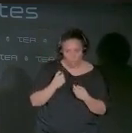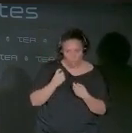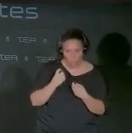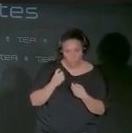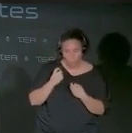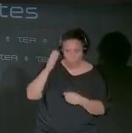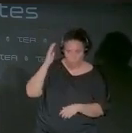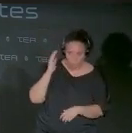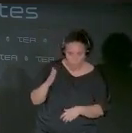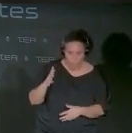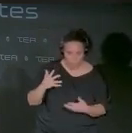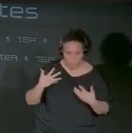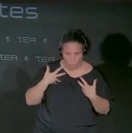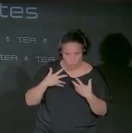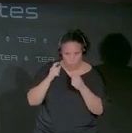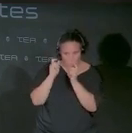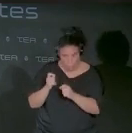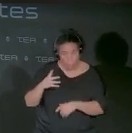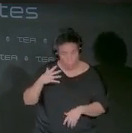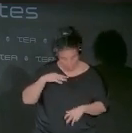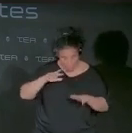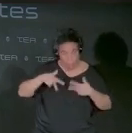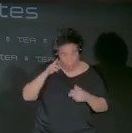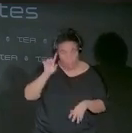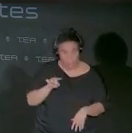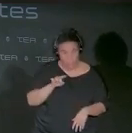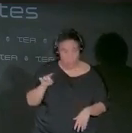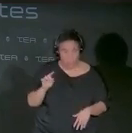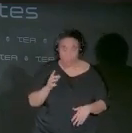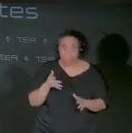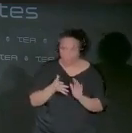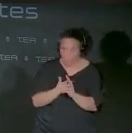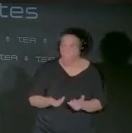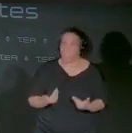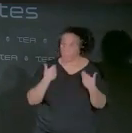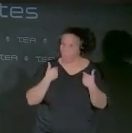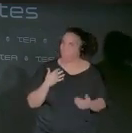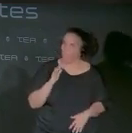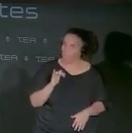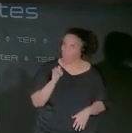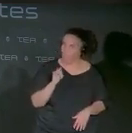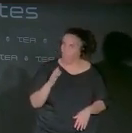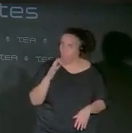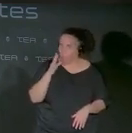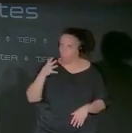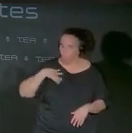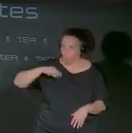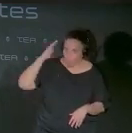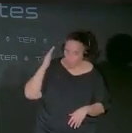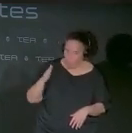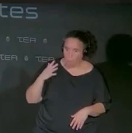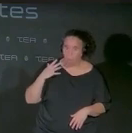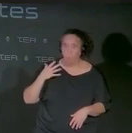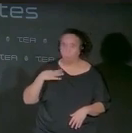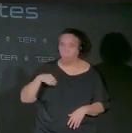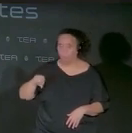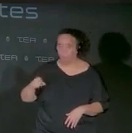okay to switch off the computer so 10 billion of them all die? We have to ask these questions